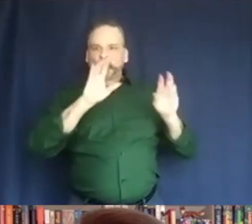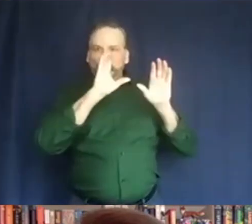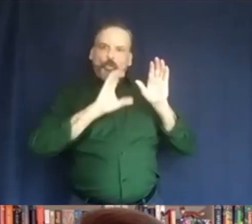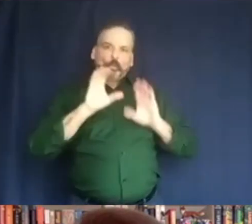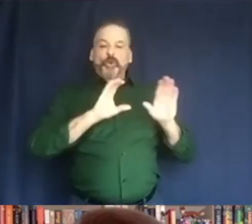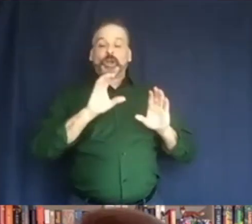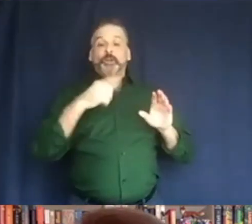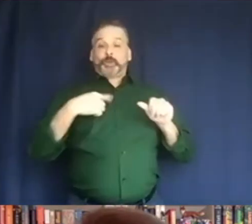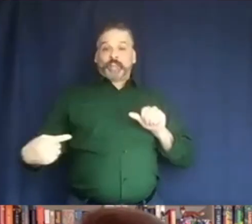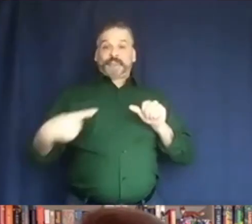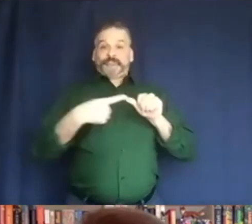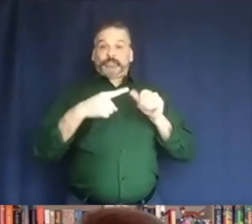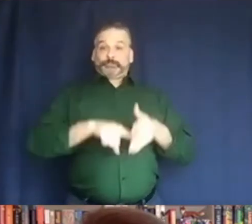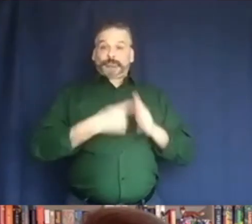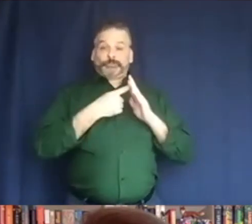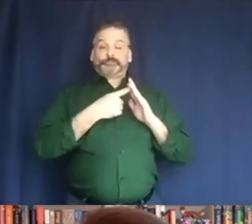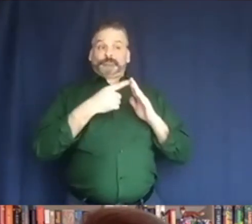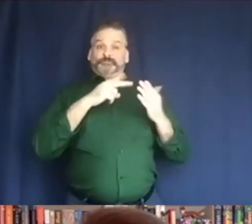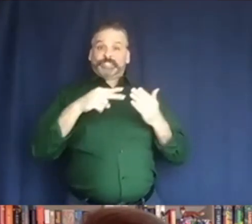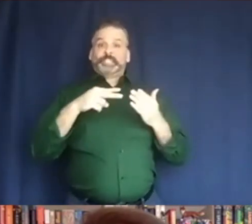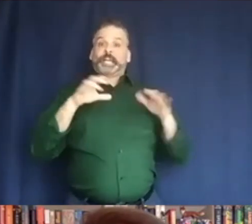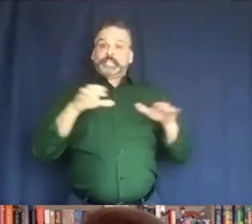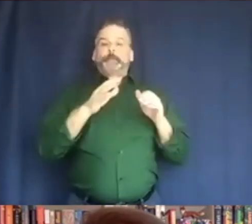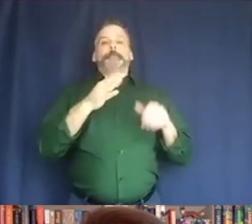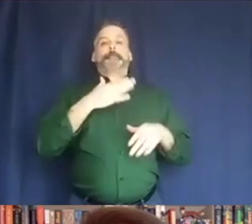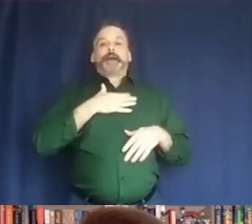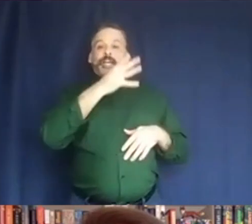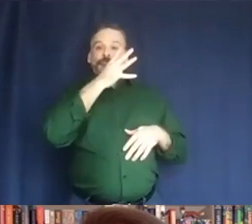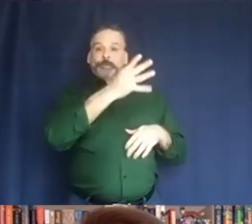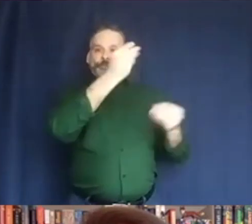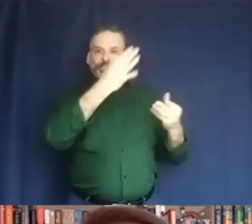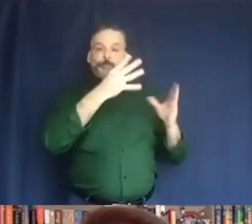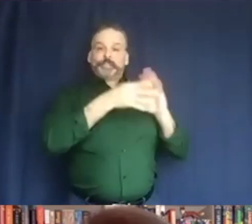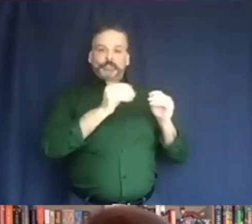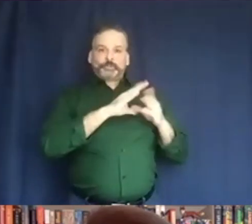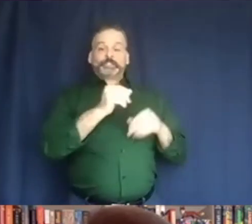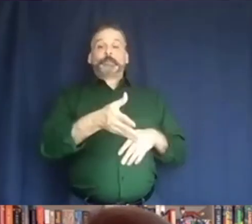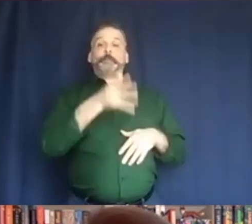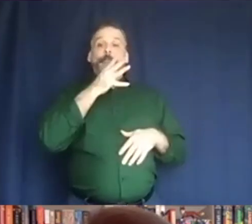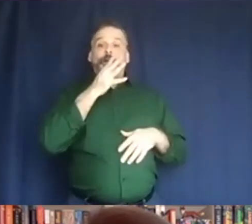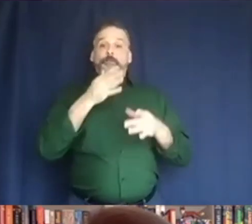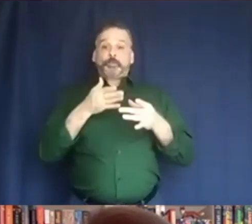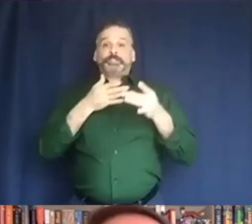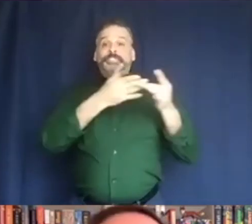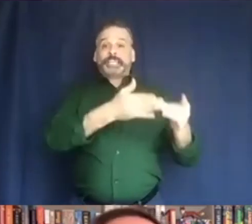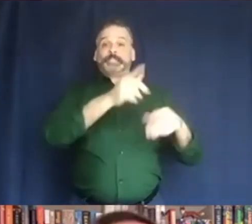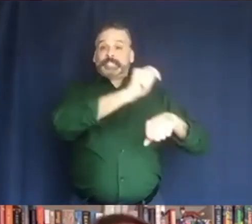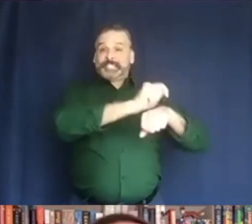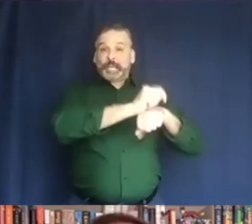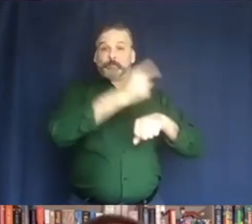when I first came into it, that was how I did it. My grandmother would tell me the stories, and then my mom would take me to the mandir or the temples to